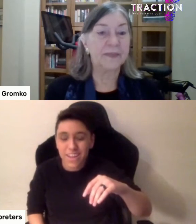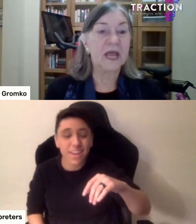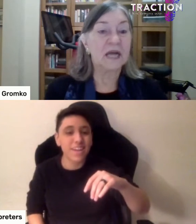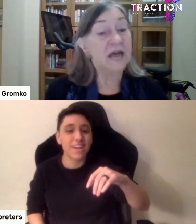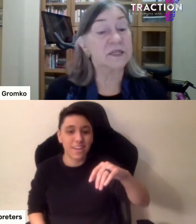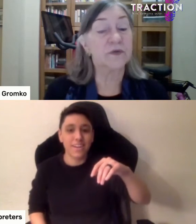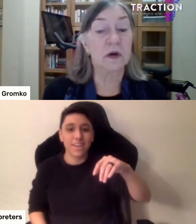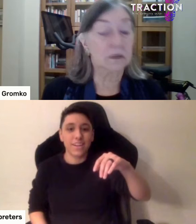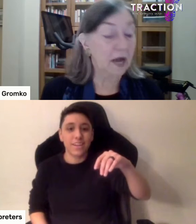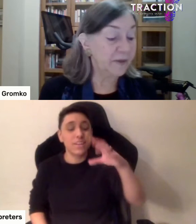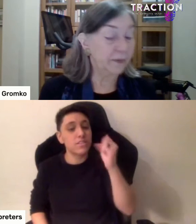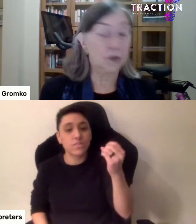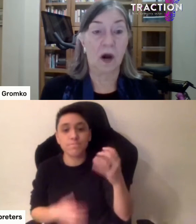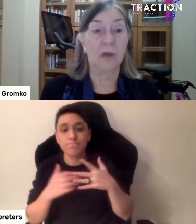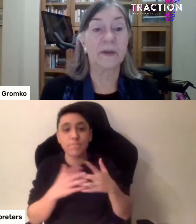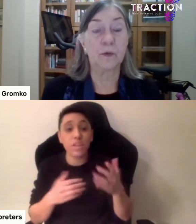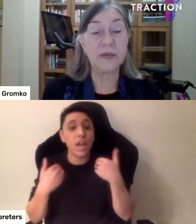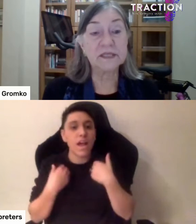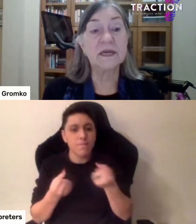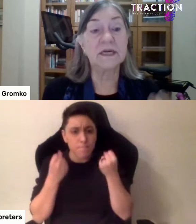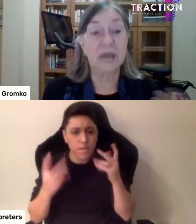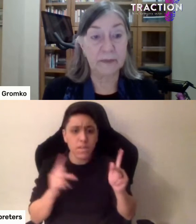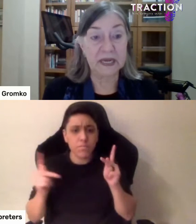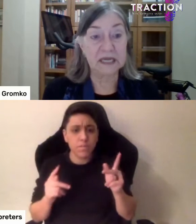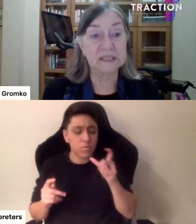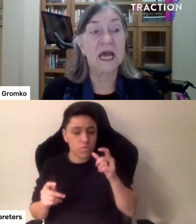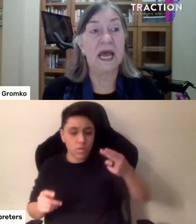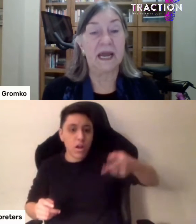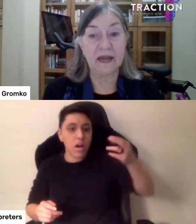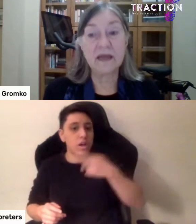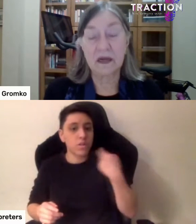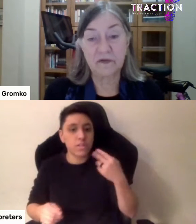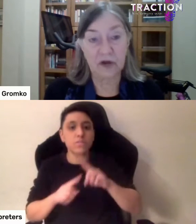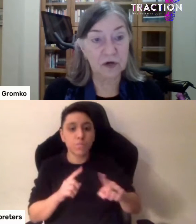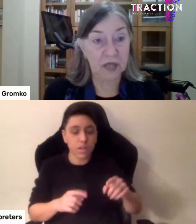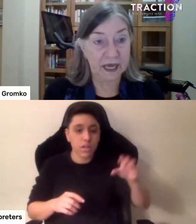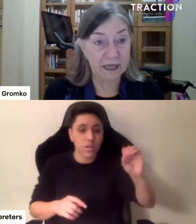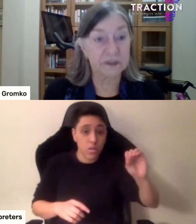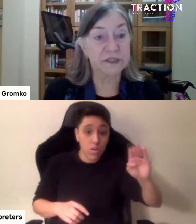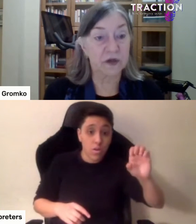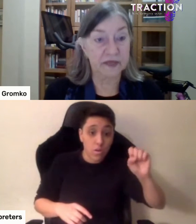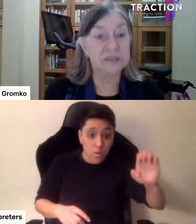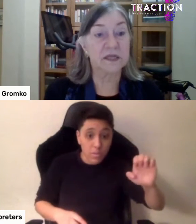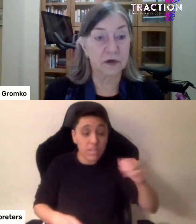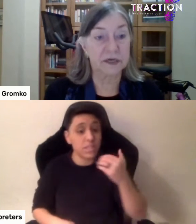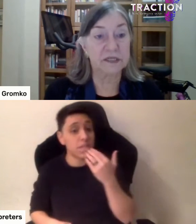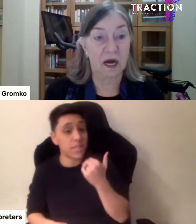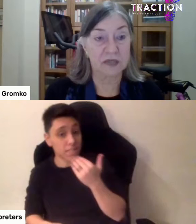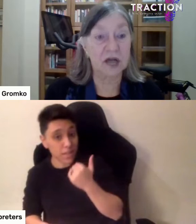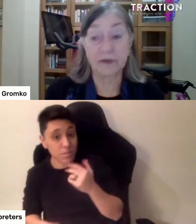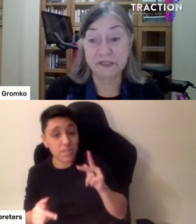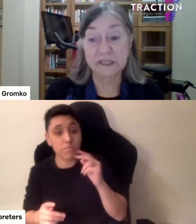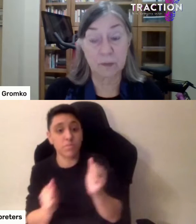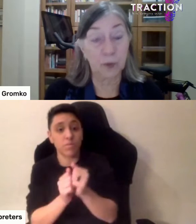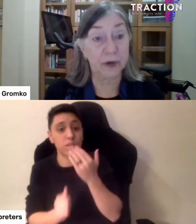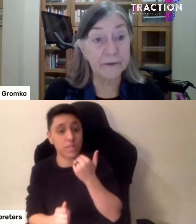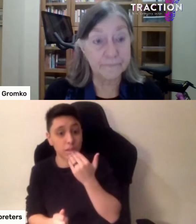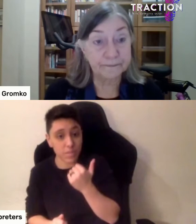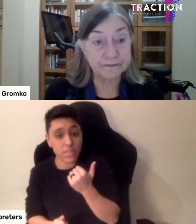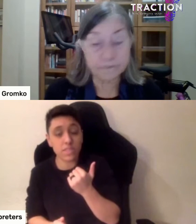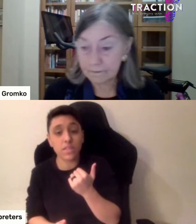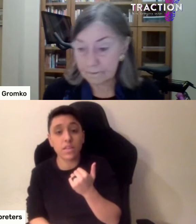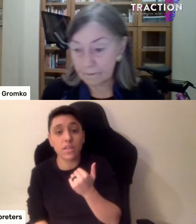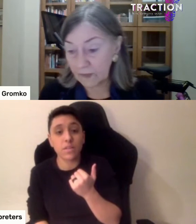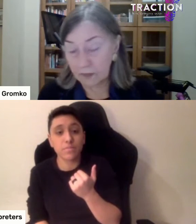so so there are a lot of people who are, but obesity, diabetes, and any kind of underlying illness are things that are going to topple the system